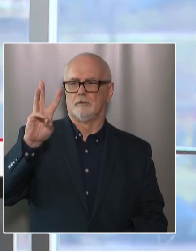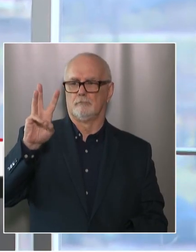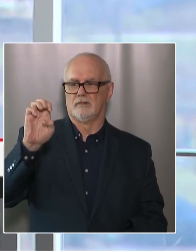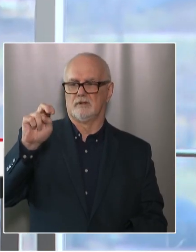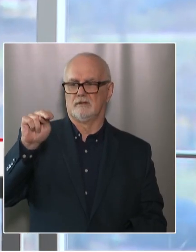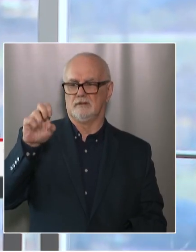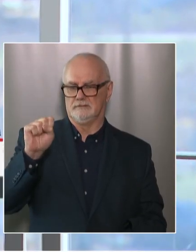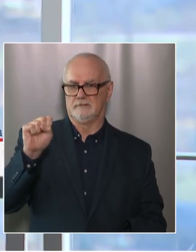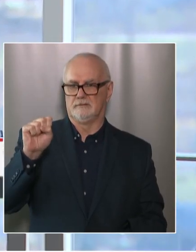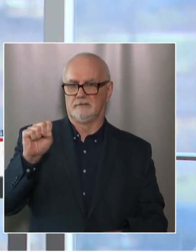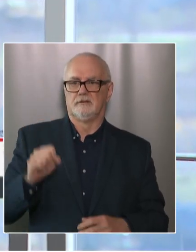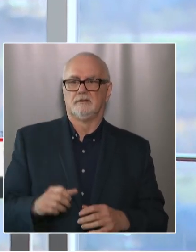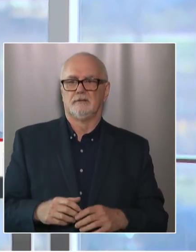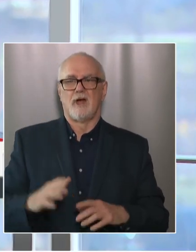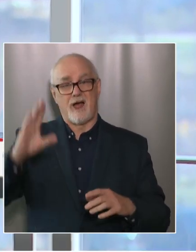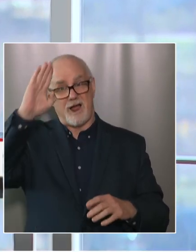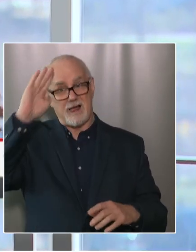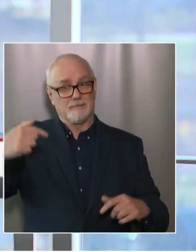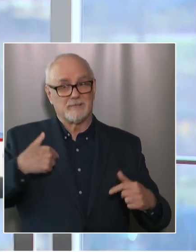Hello, I am back.